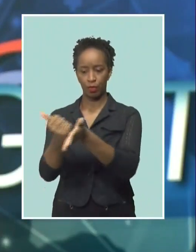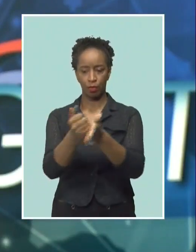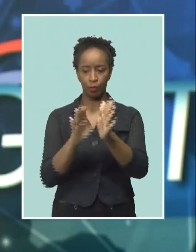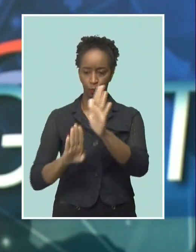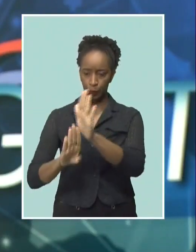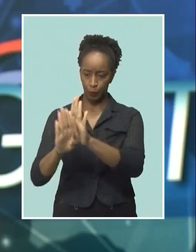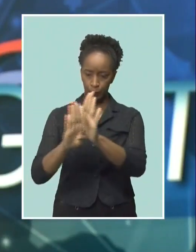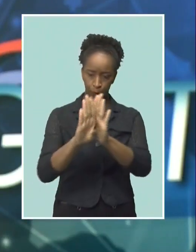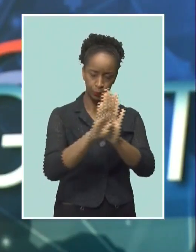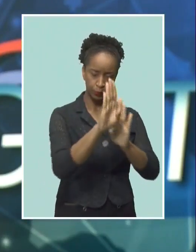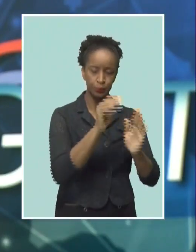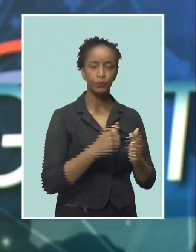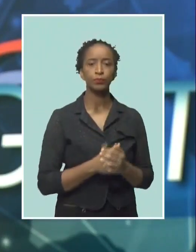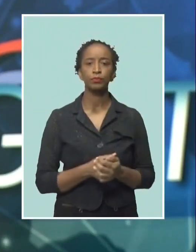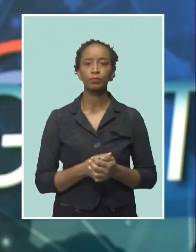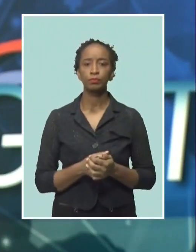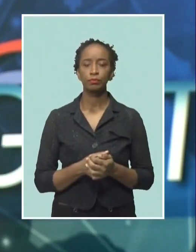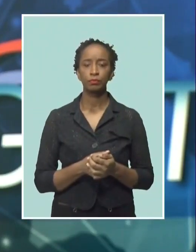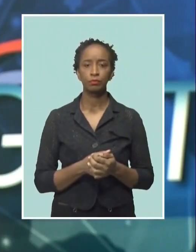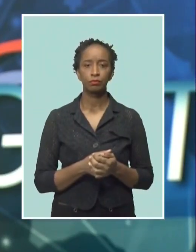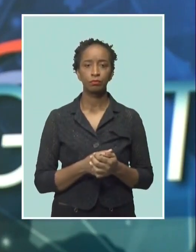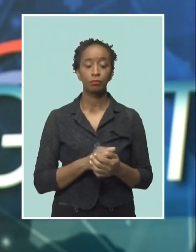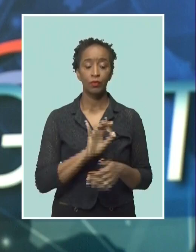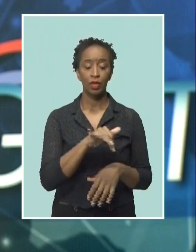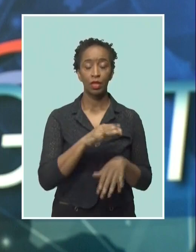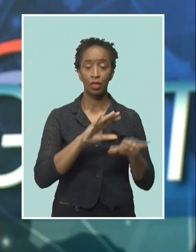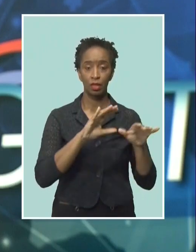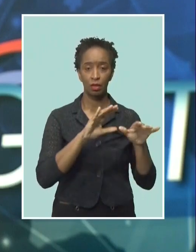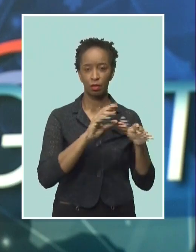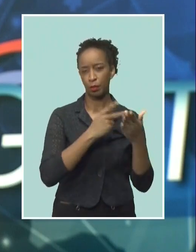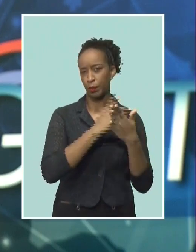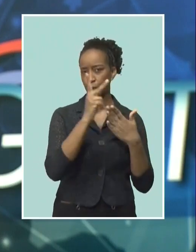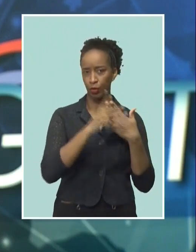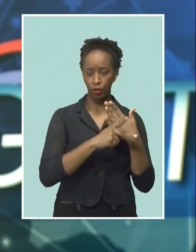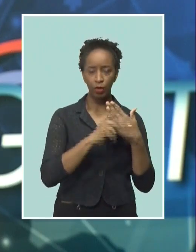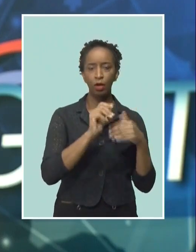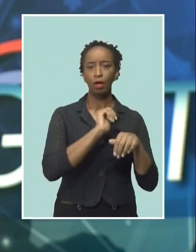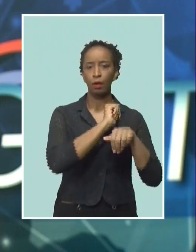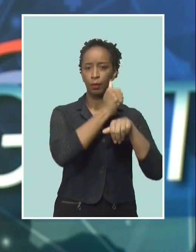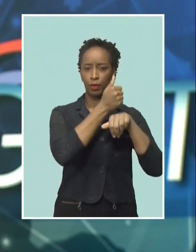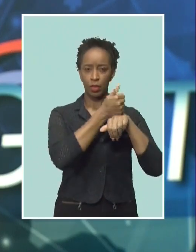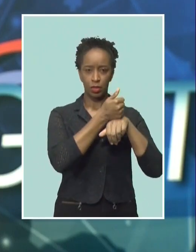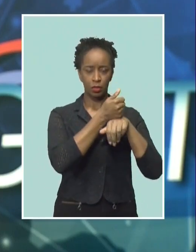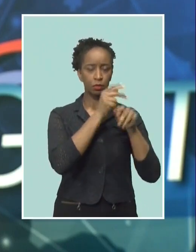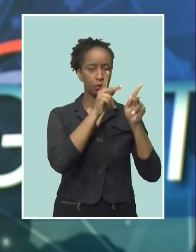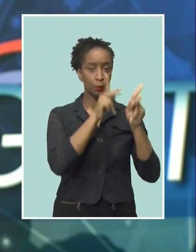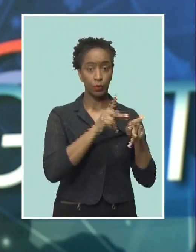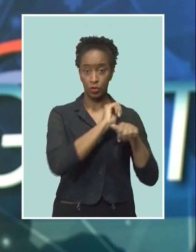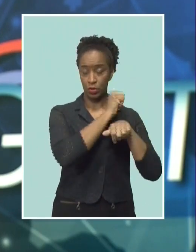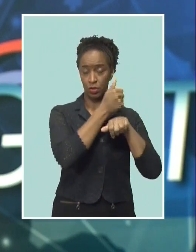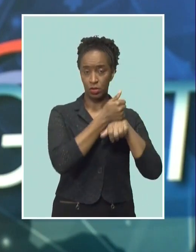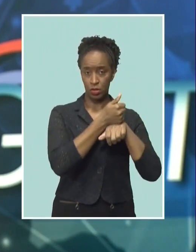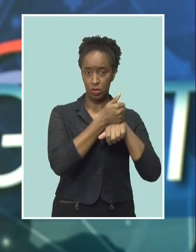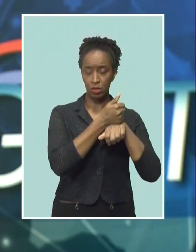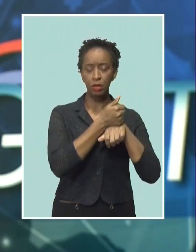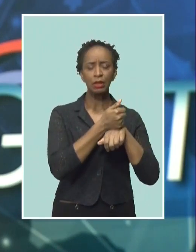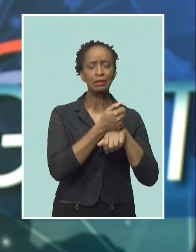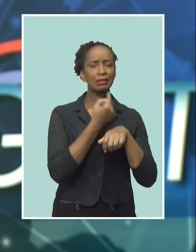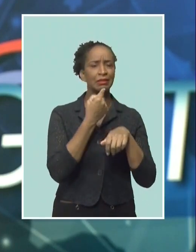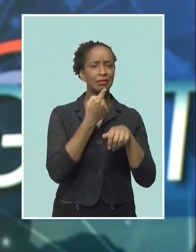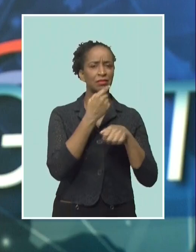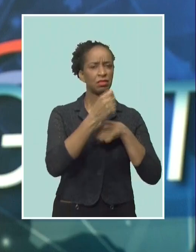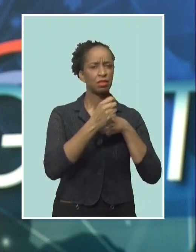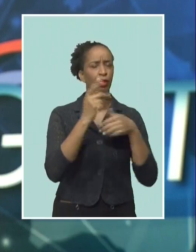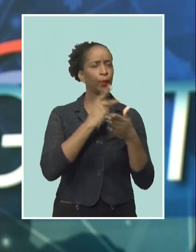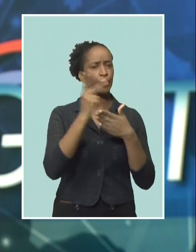of Human Resources, Tiffany Bruns, says the program was launched in 2020 and has impacted over 81 mentees and